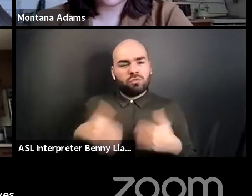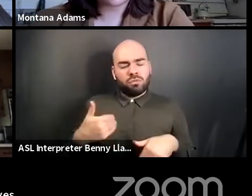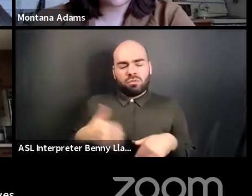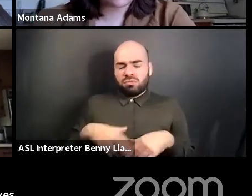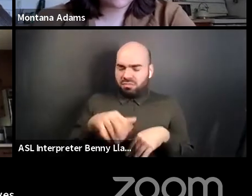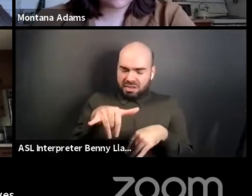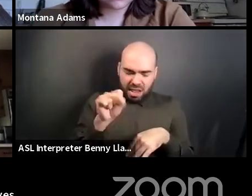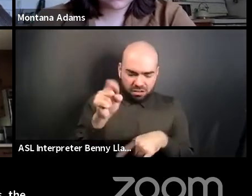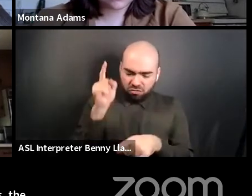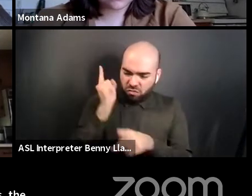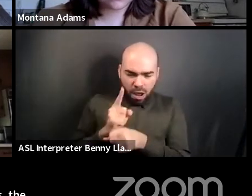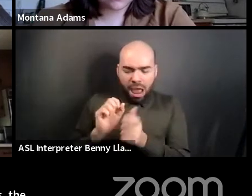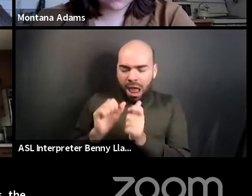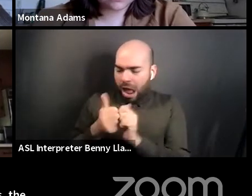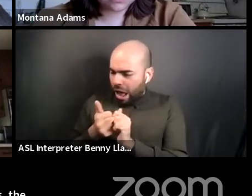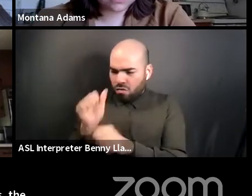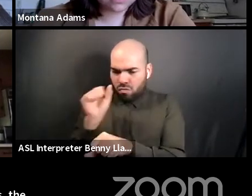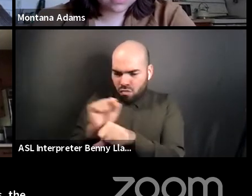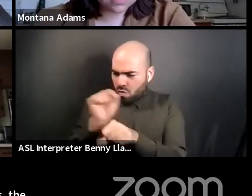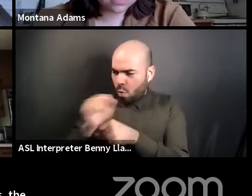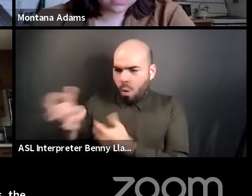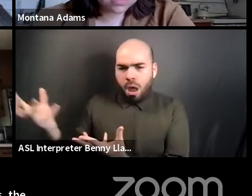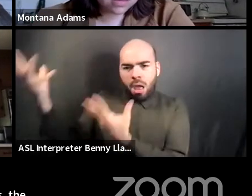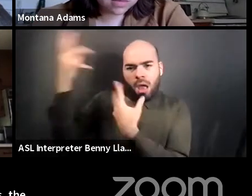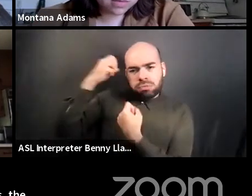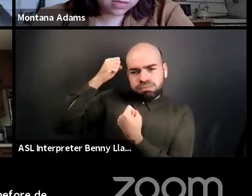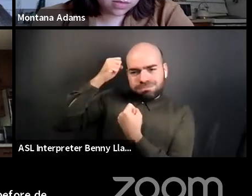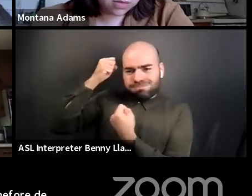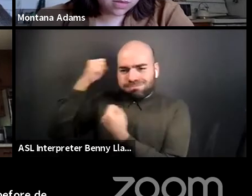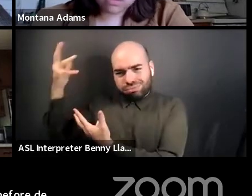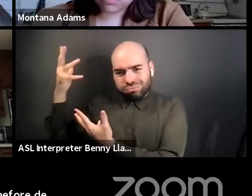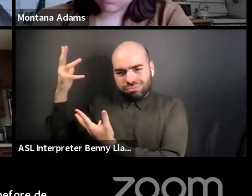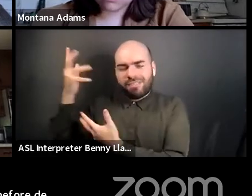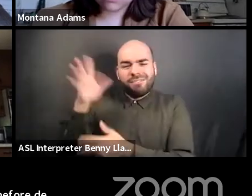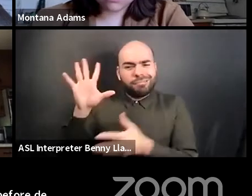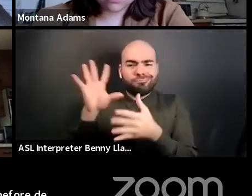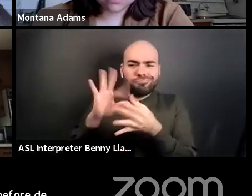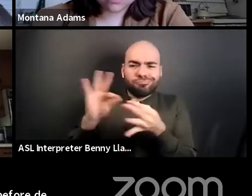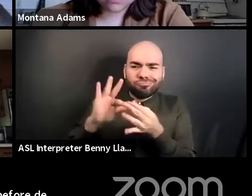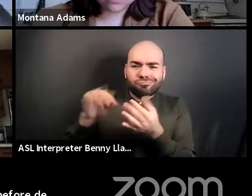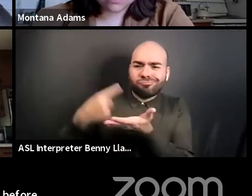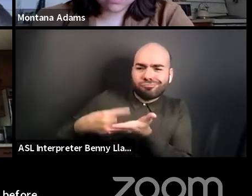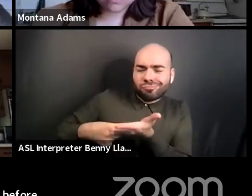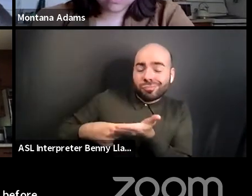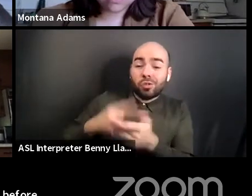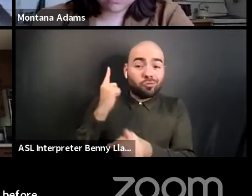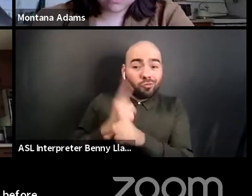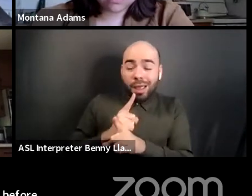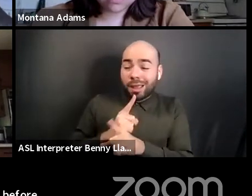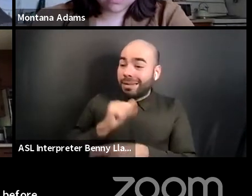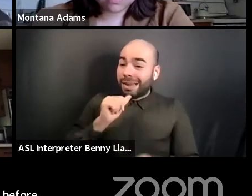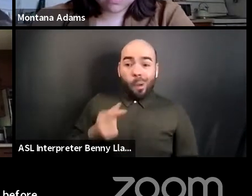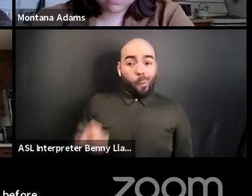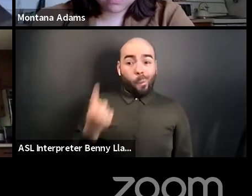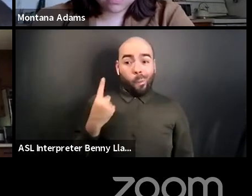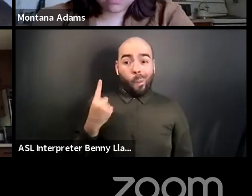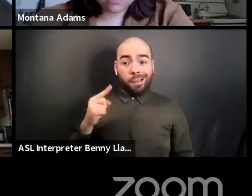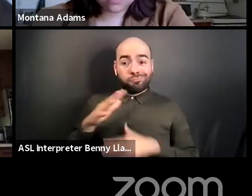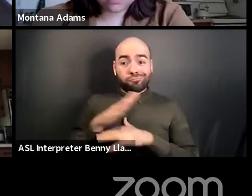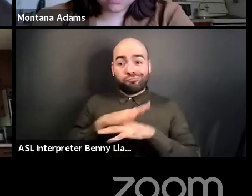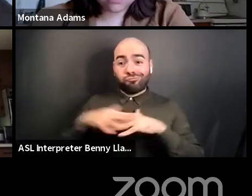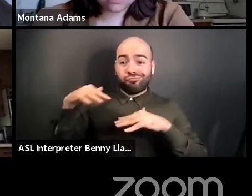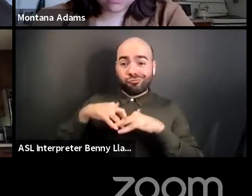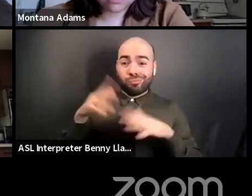of decolonizing, as we've talked about it before, does not belong to the one Native person that you might have in the room that